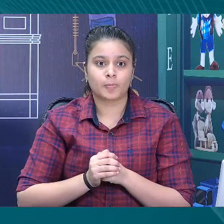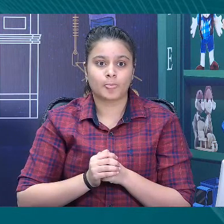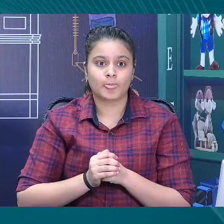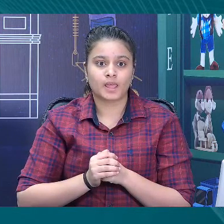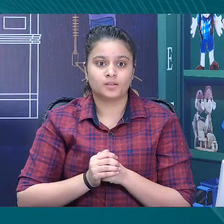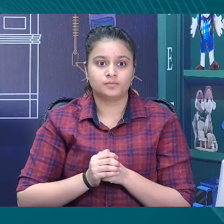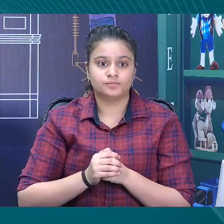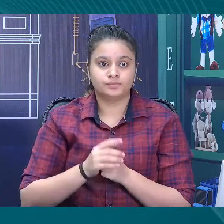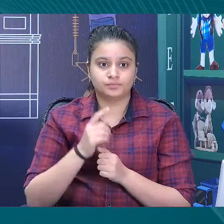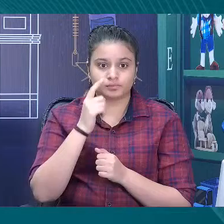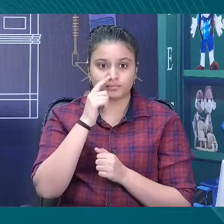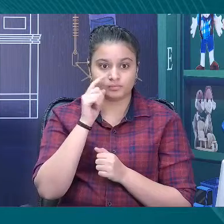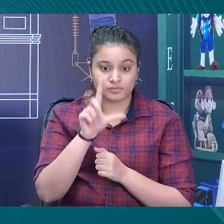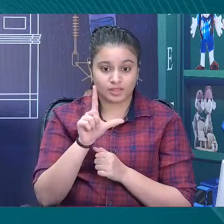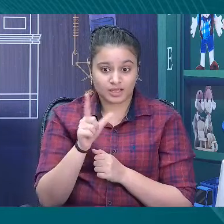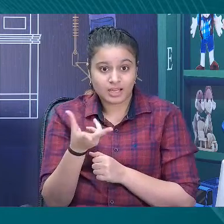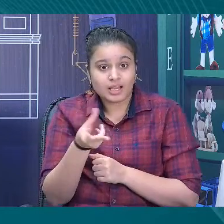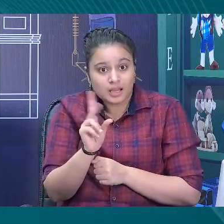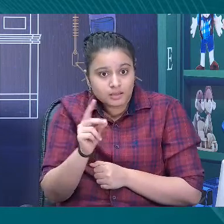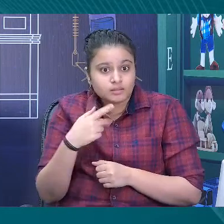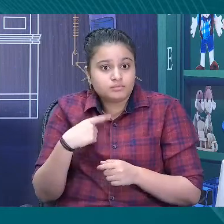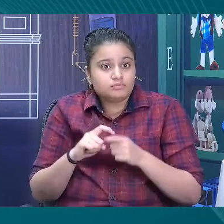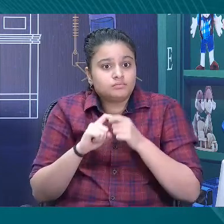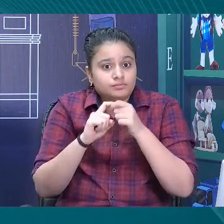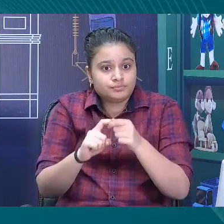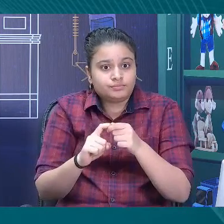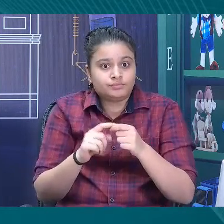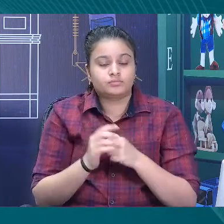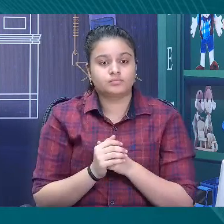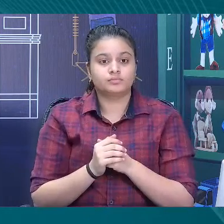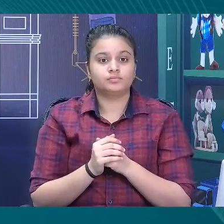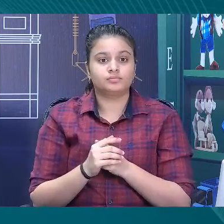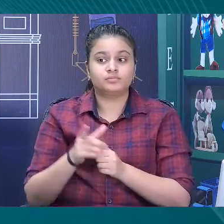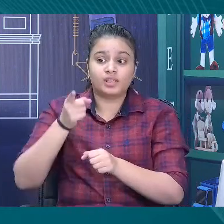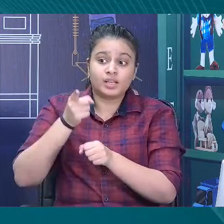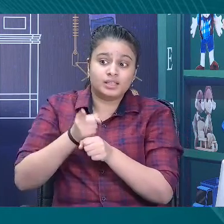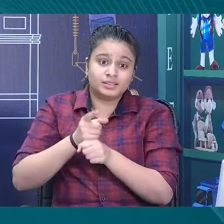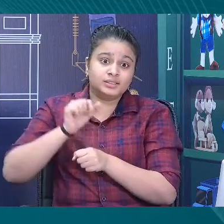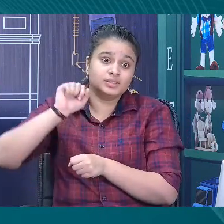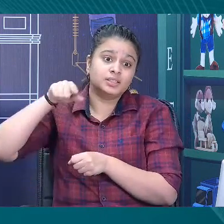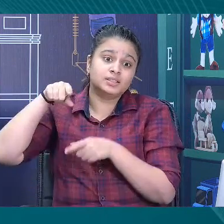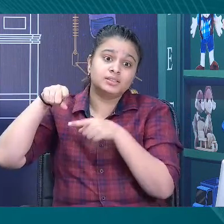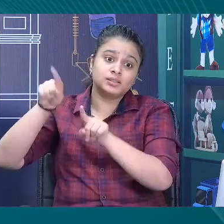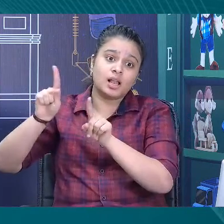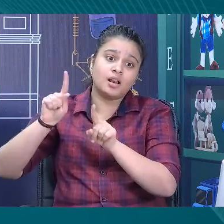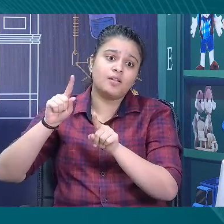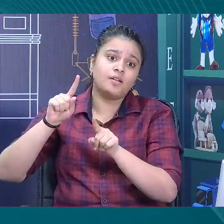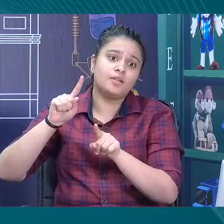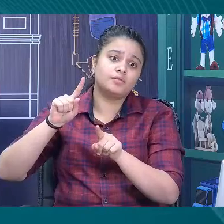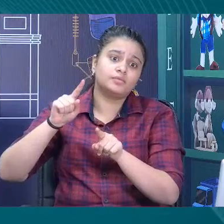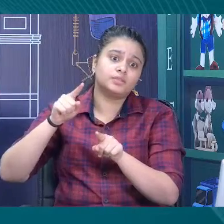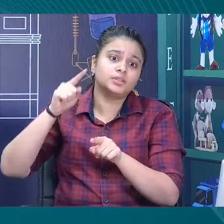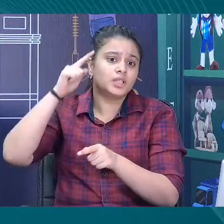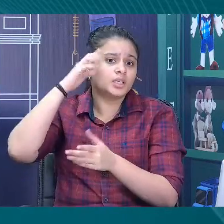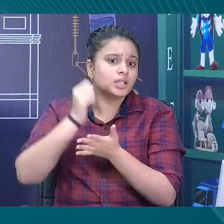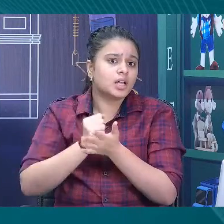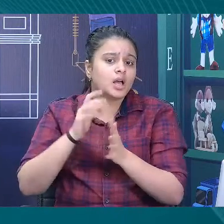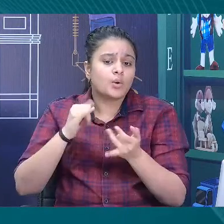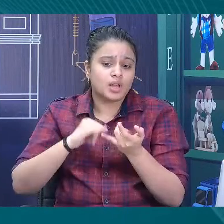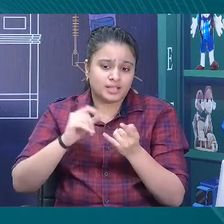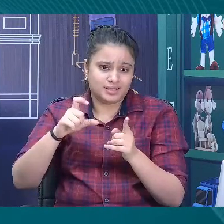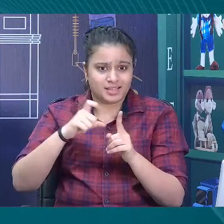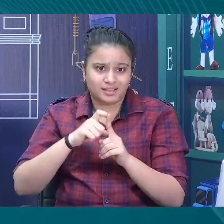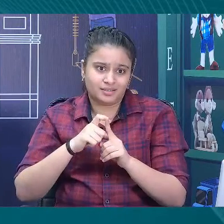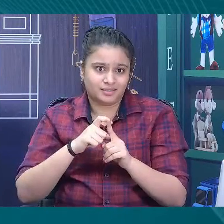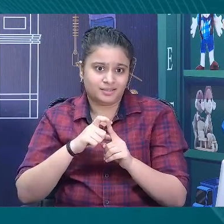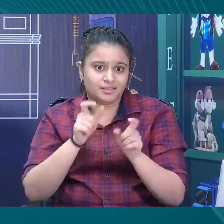Lakshmi ma'am, I am repeating the question. How can a teacher ensure that a student with SLD can be made to